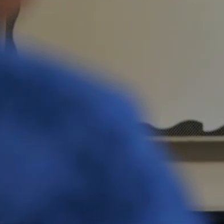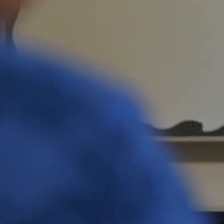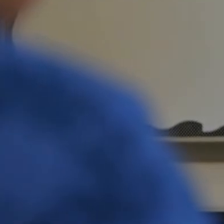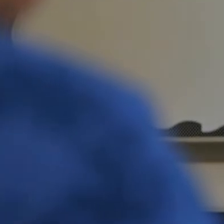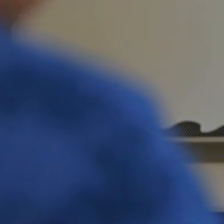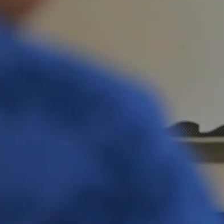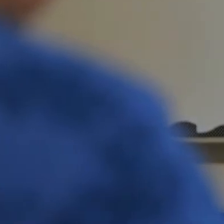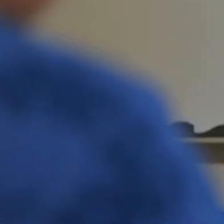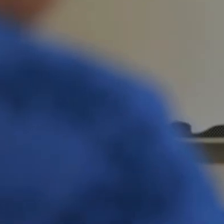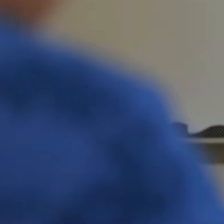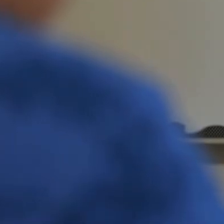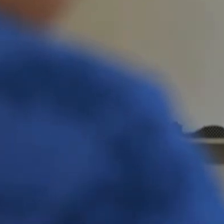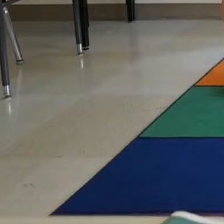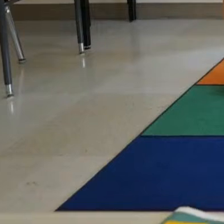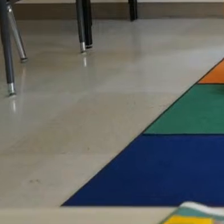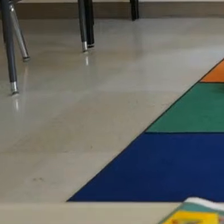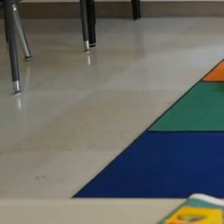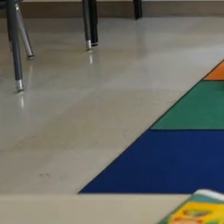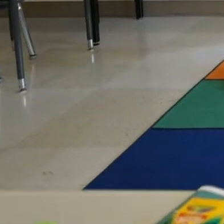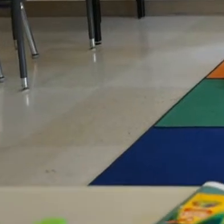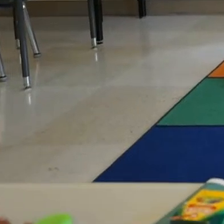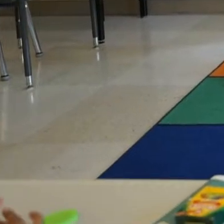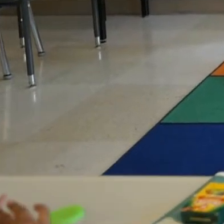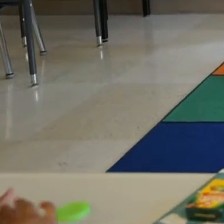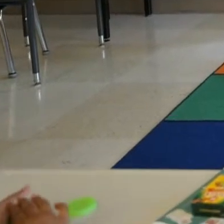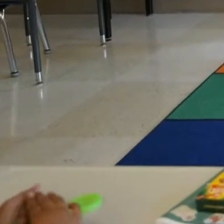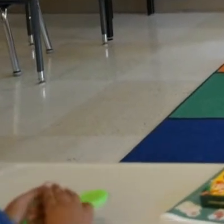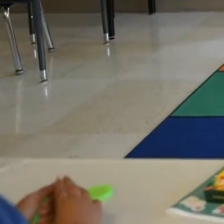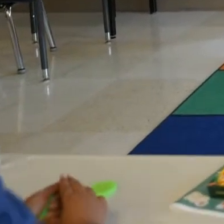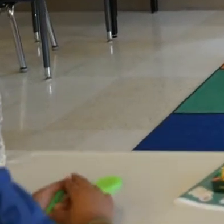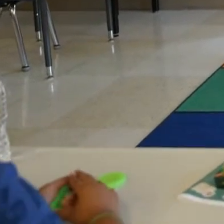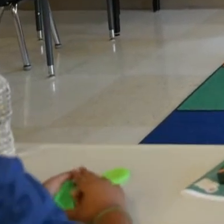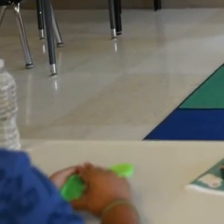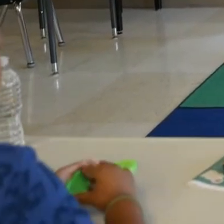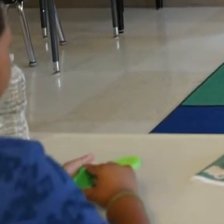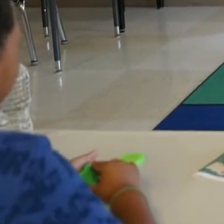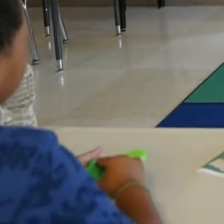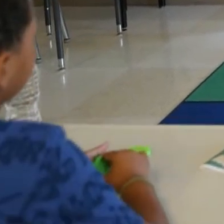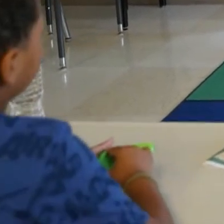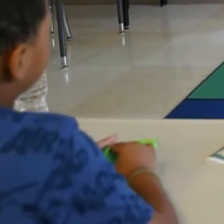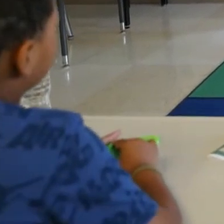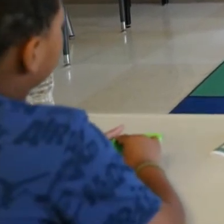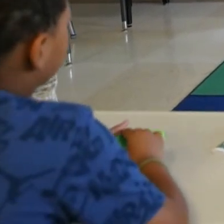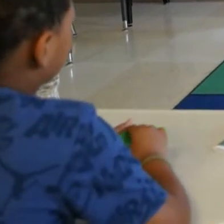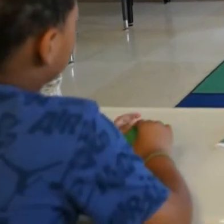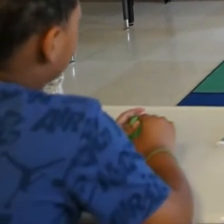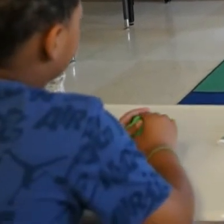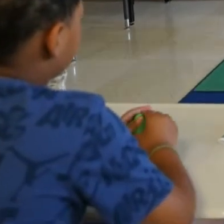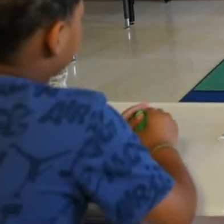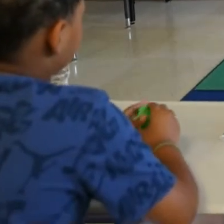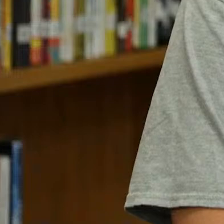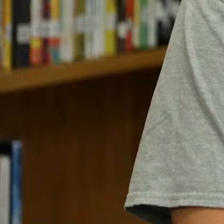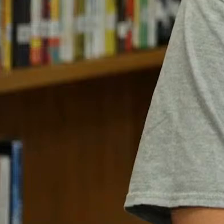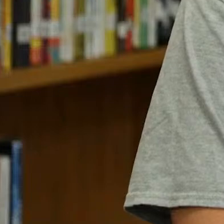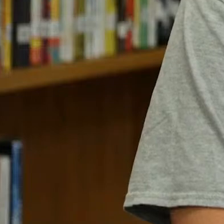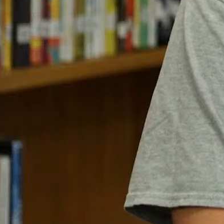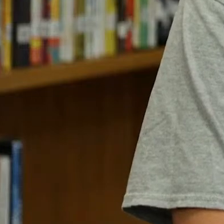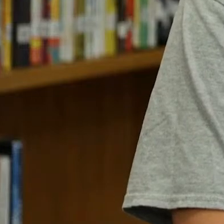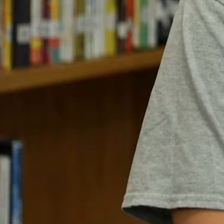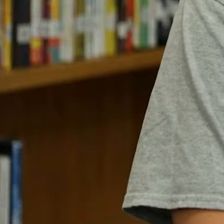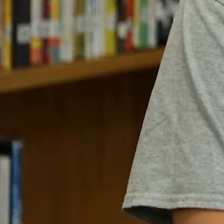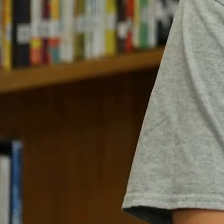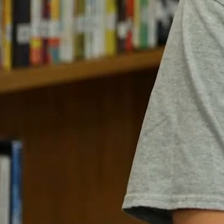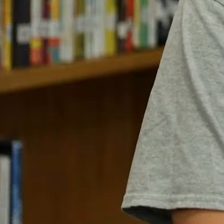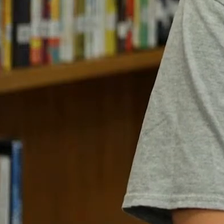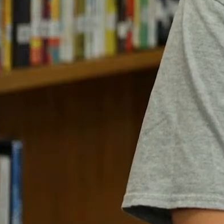observations. She talks with other staff members who work closely with the students. She even talks to me and looks at these students' strengths. It's a